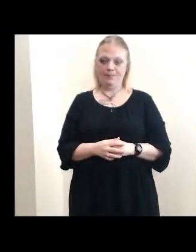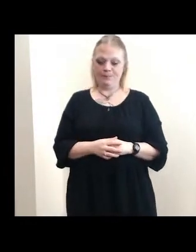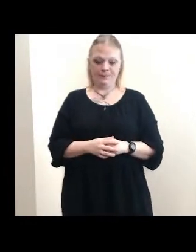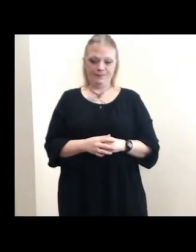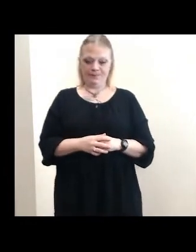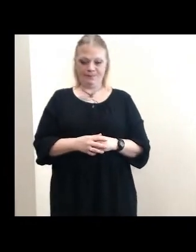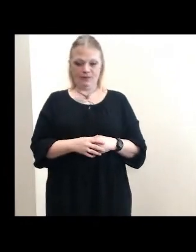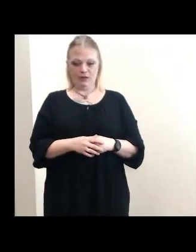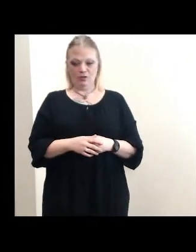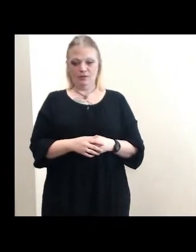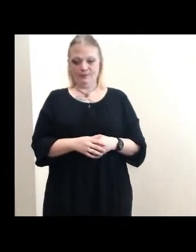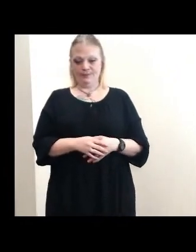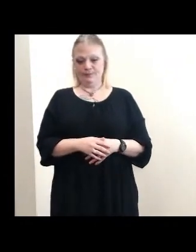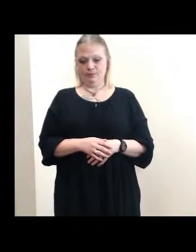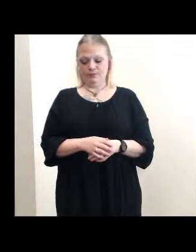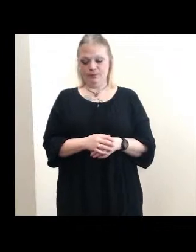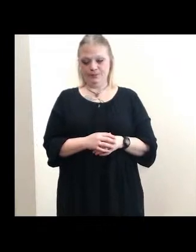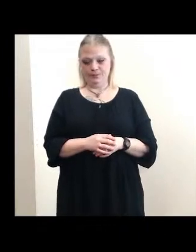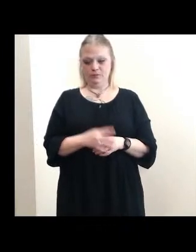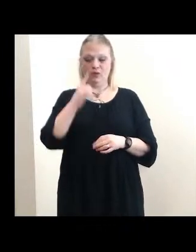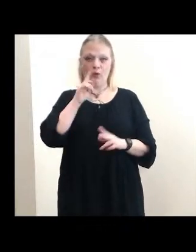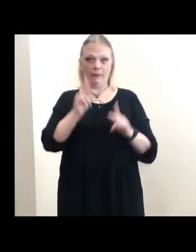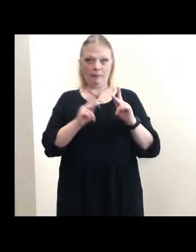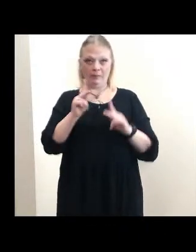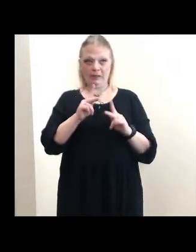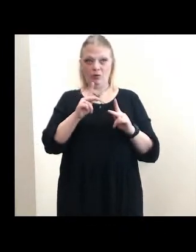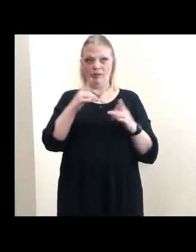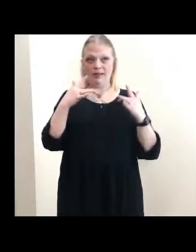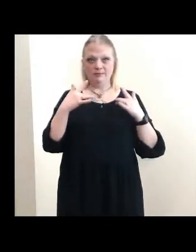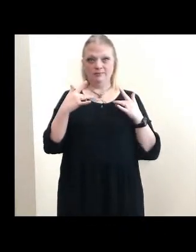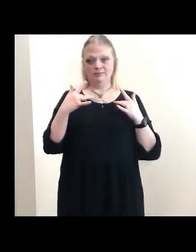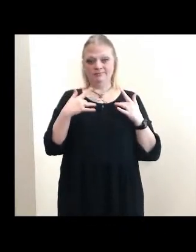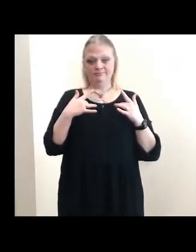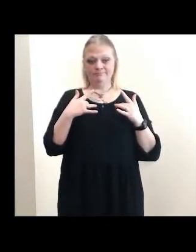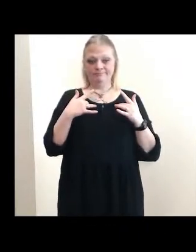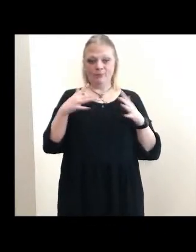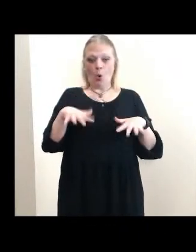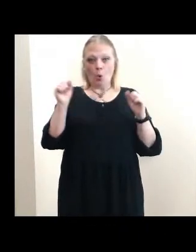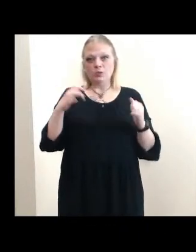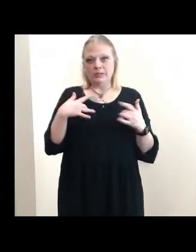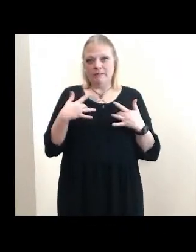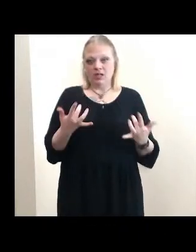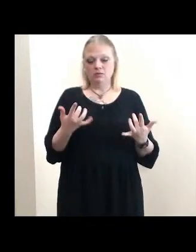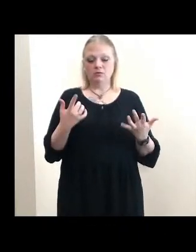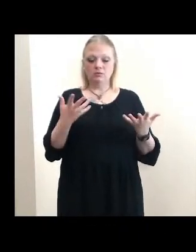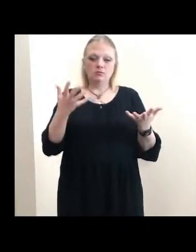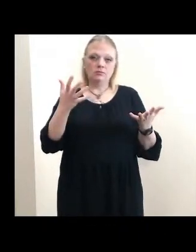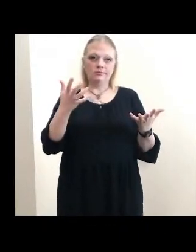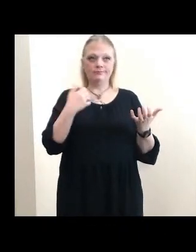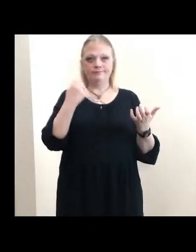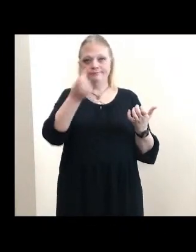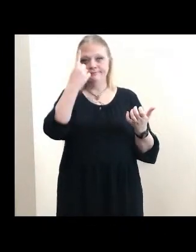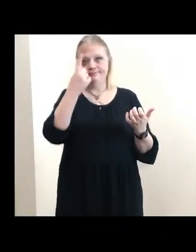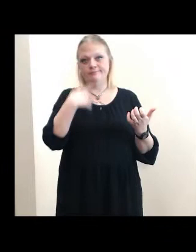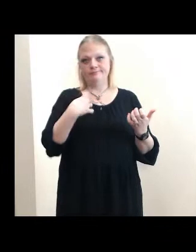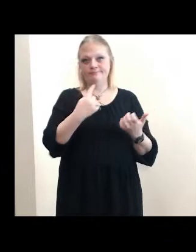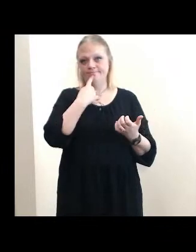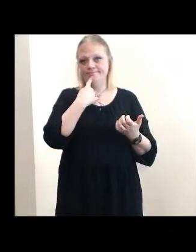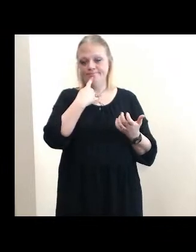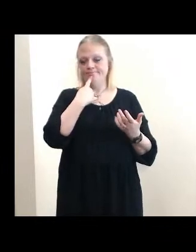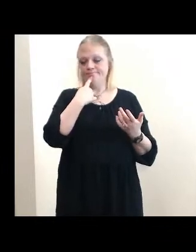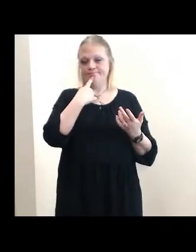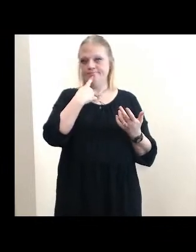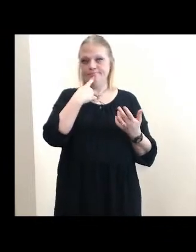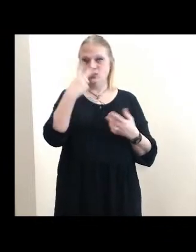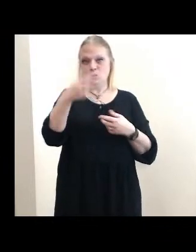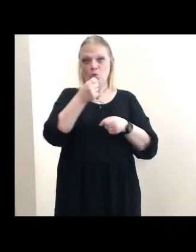the folks who put those parades together, we just want to say we understand your disappointment. It's